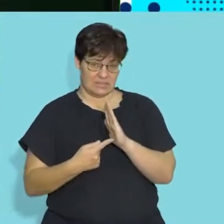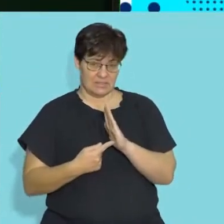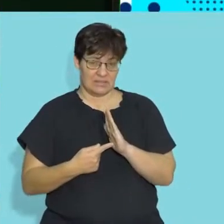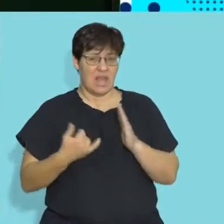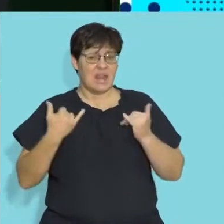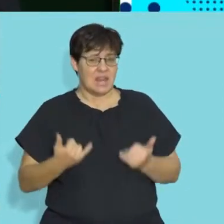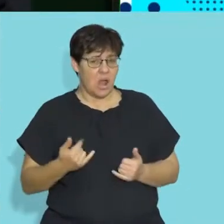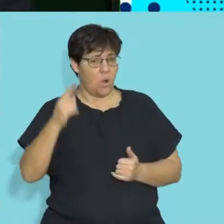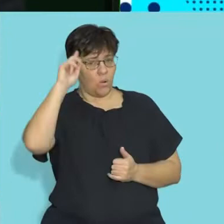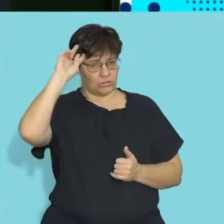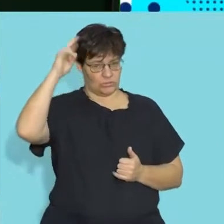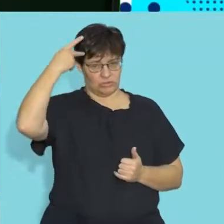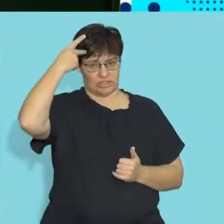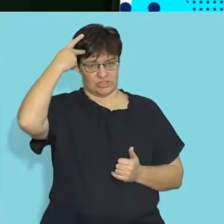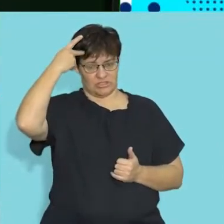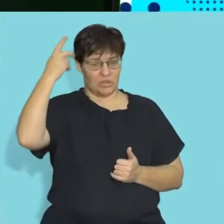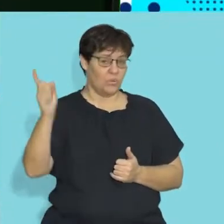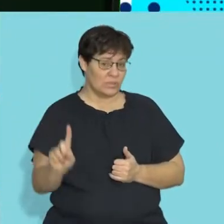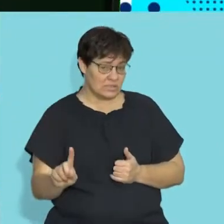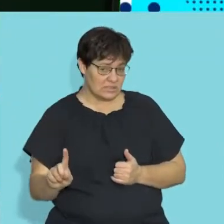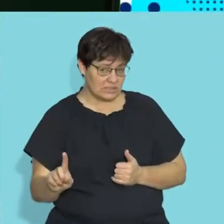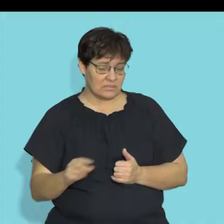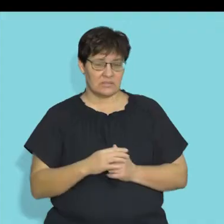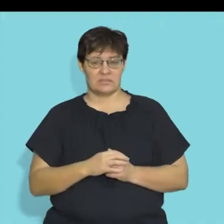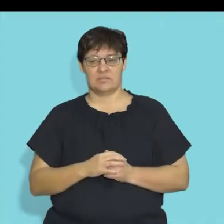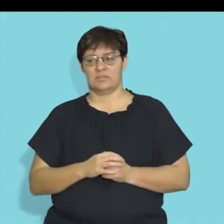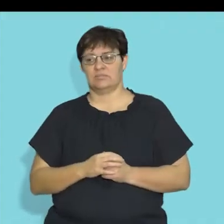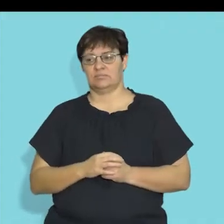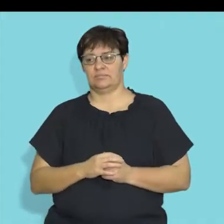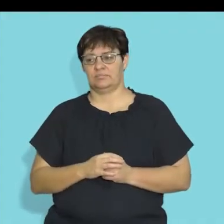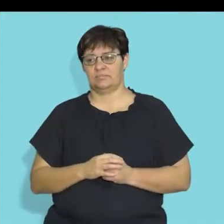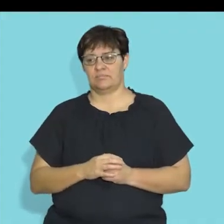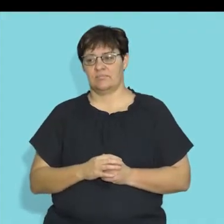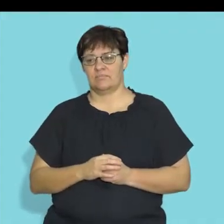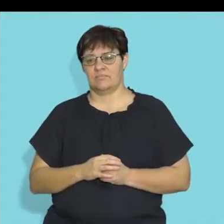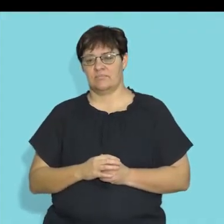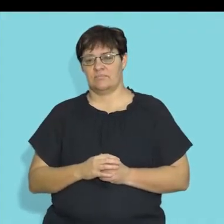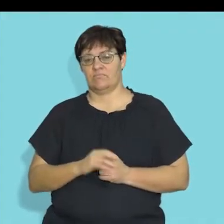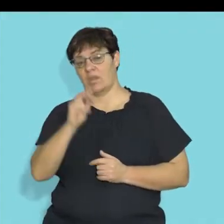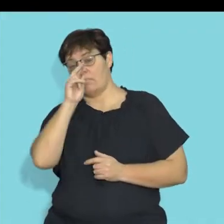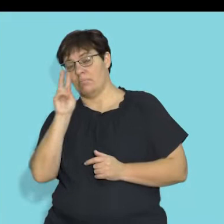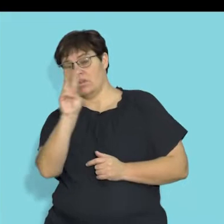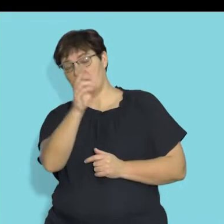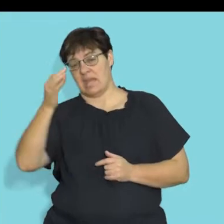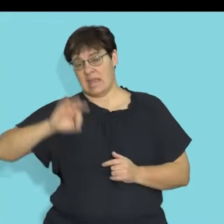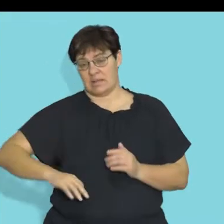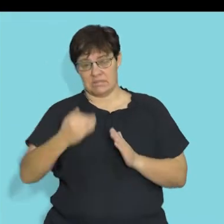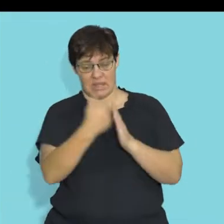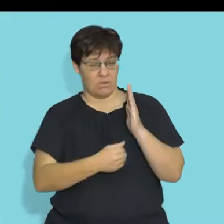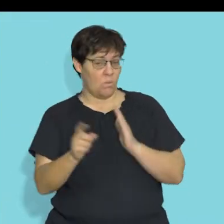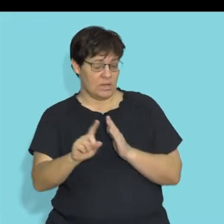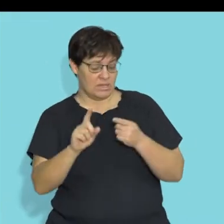thinking changes to what? It changes to your projected income statement will take into